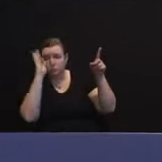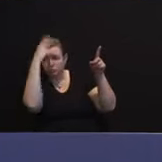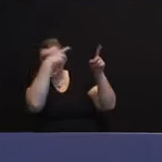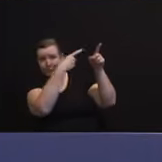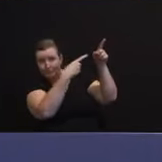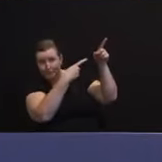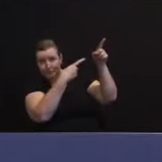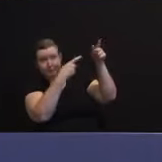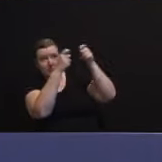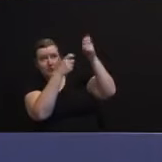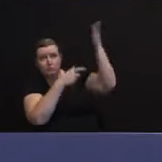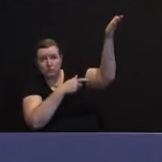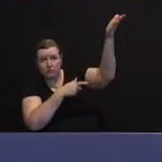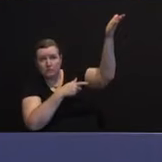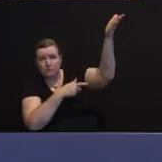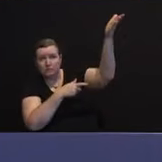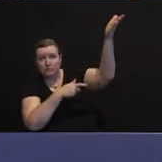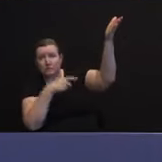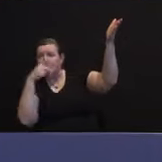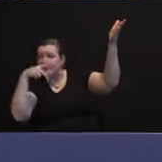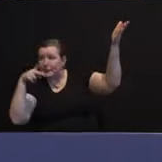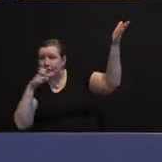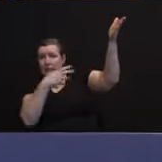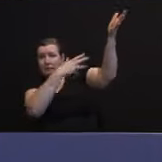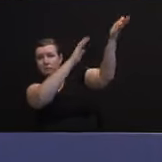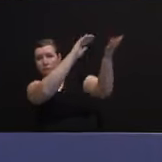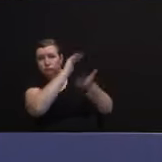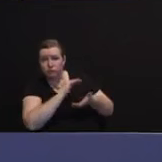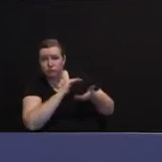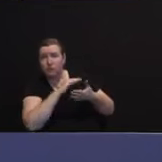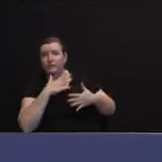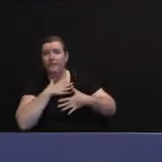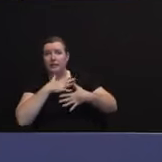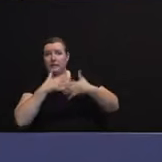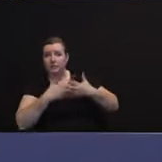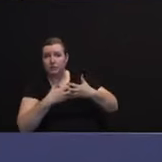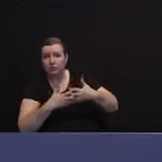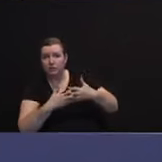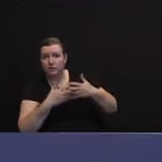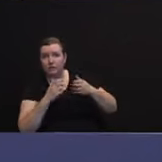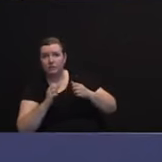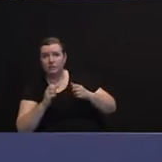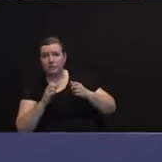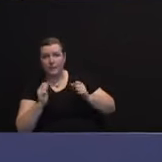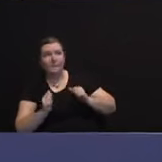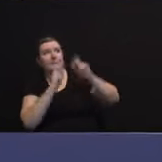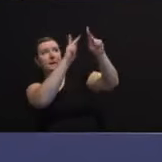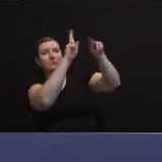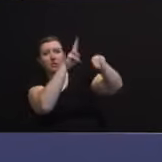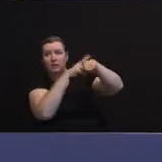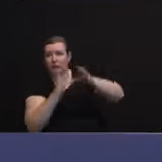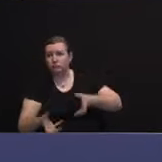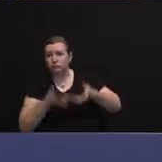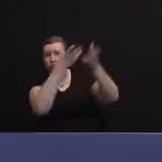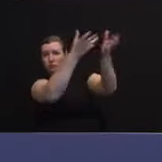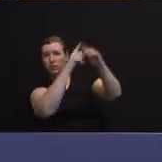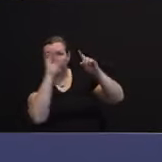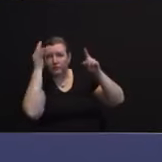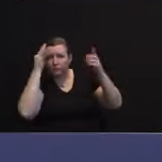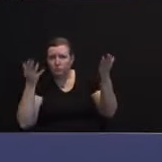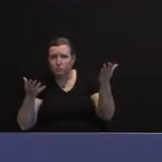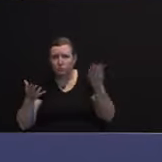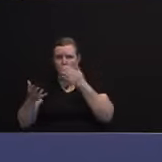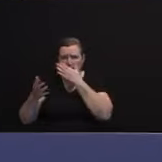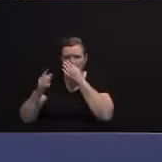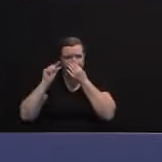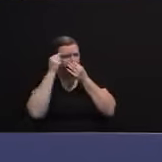PPP or ventilators they'd get out of the national stockpile? One more, Brent's going to get mad at me for letting you ask more than he did. Okay. And